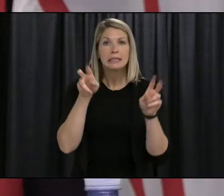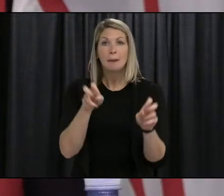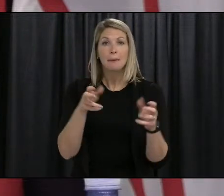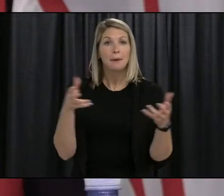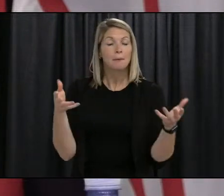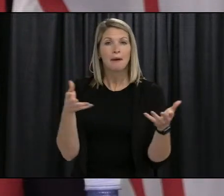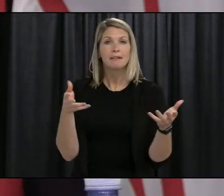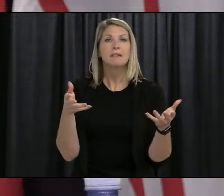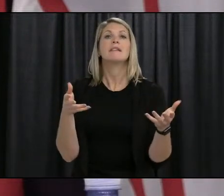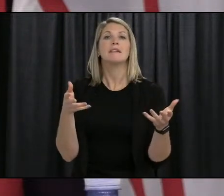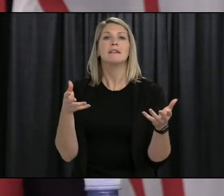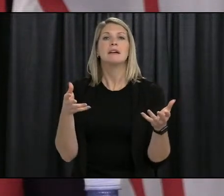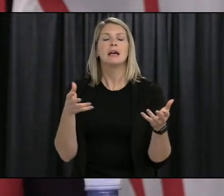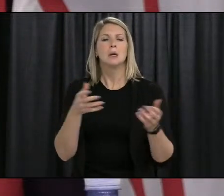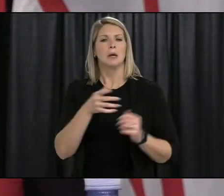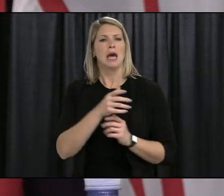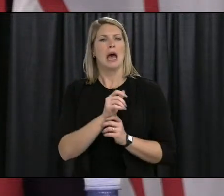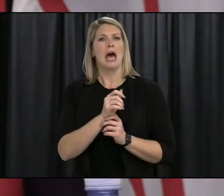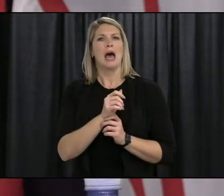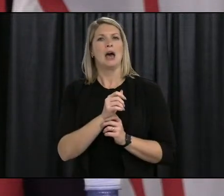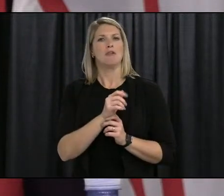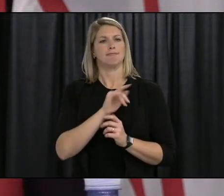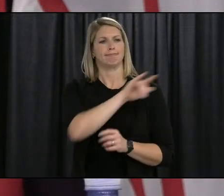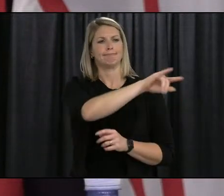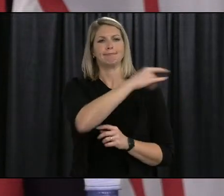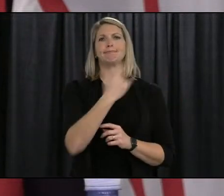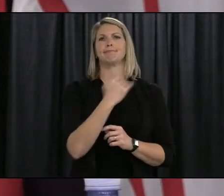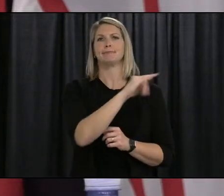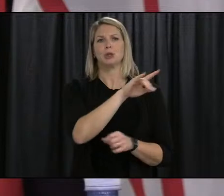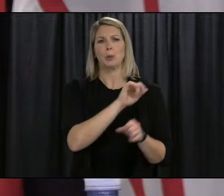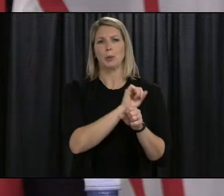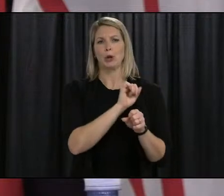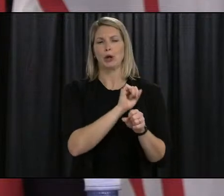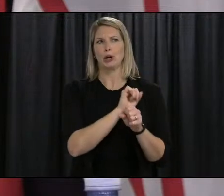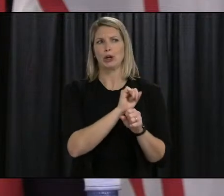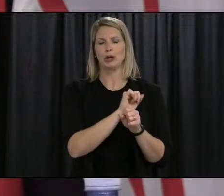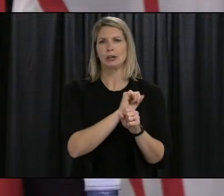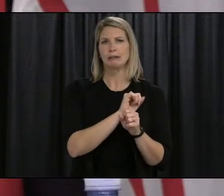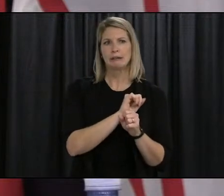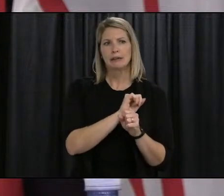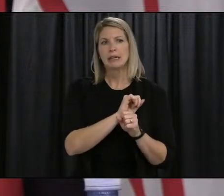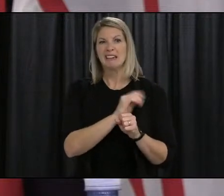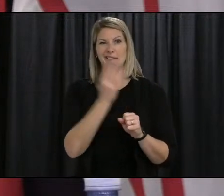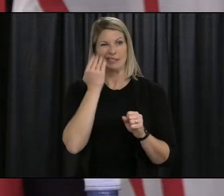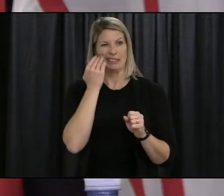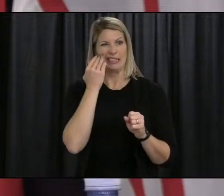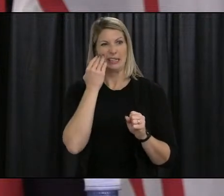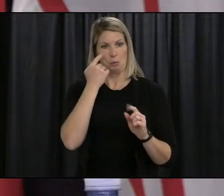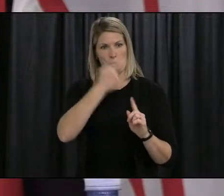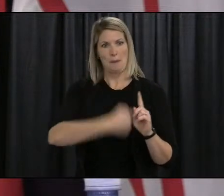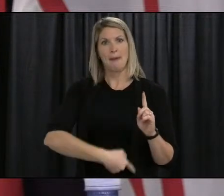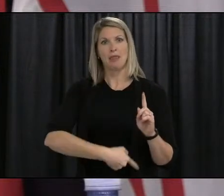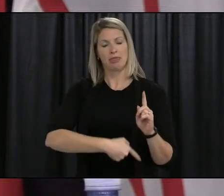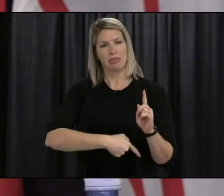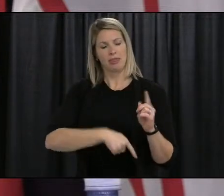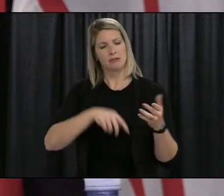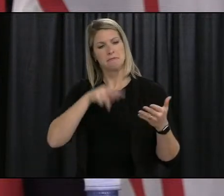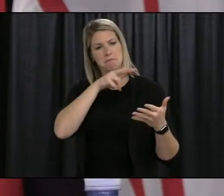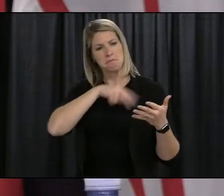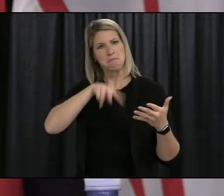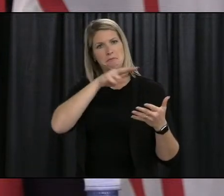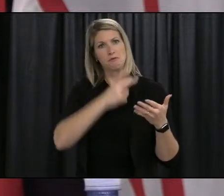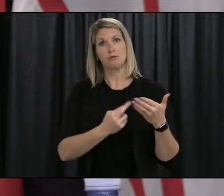issue of our analysis of the rotational workers pilot scheme. The report